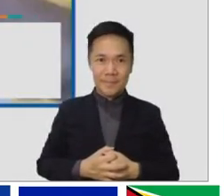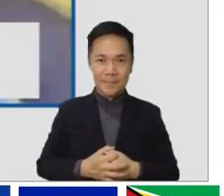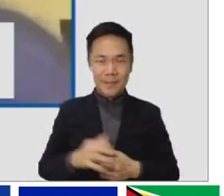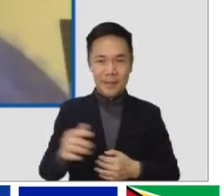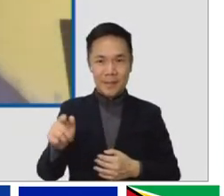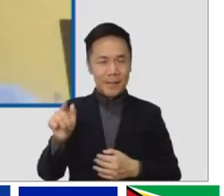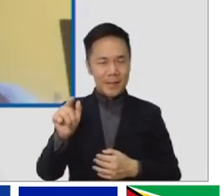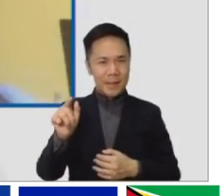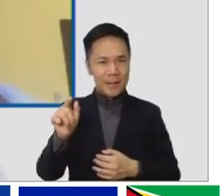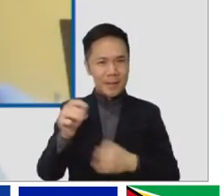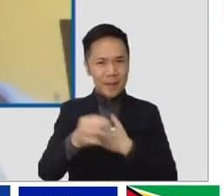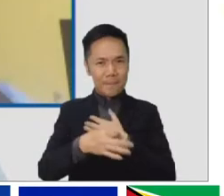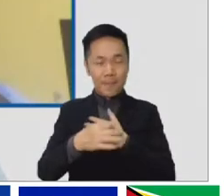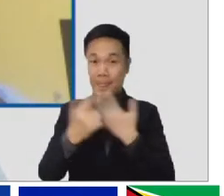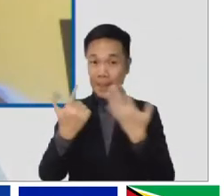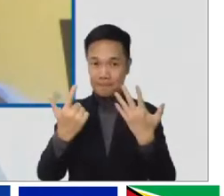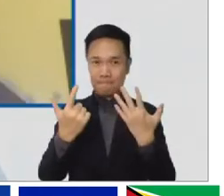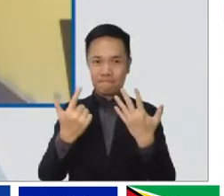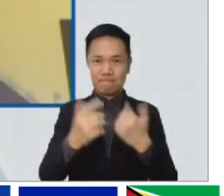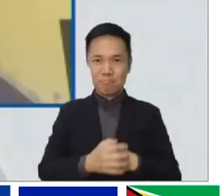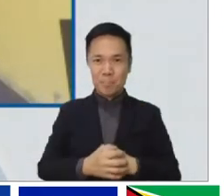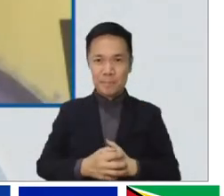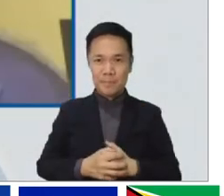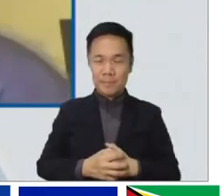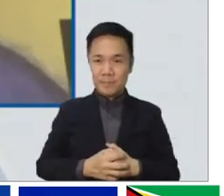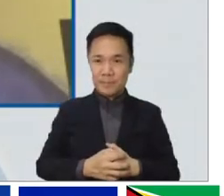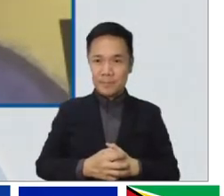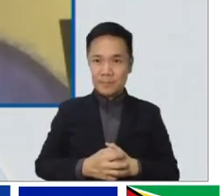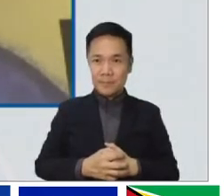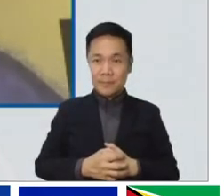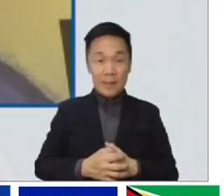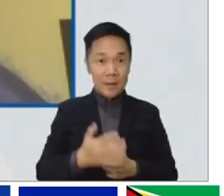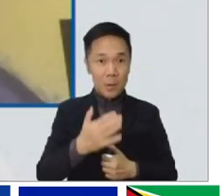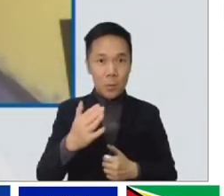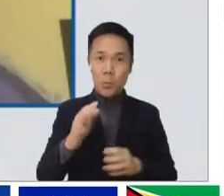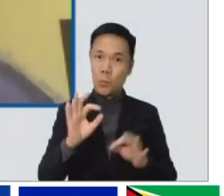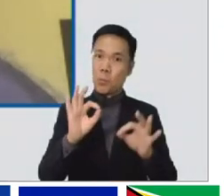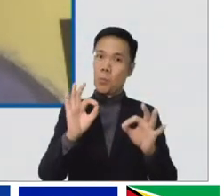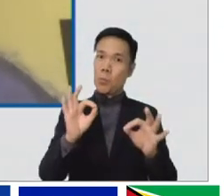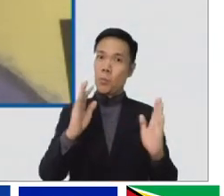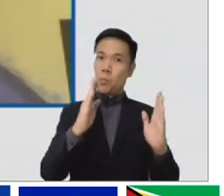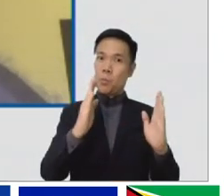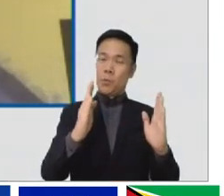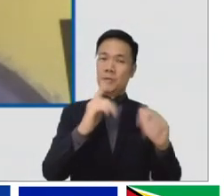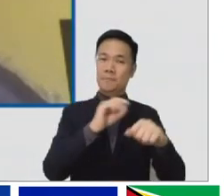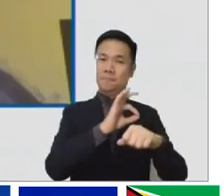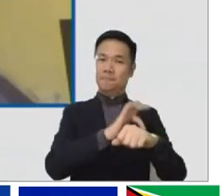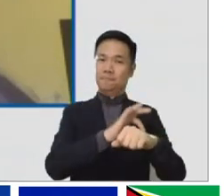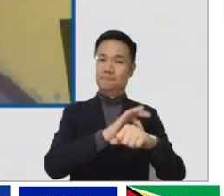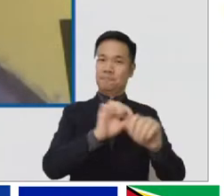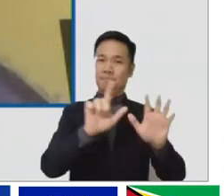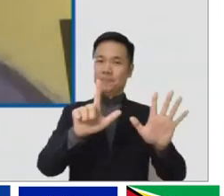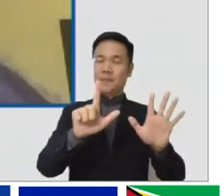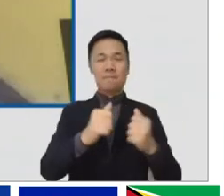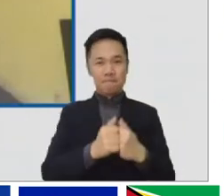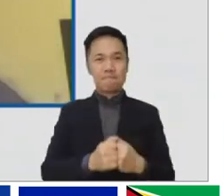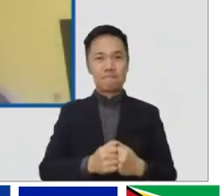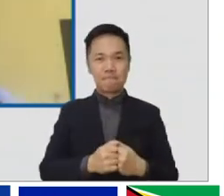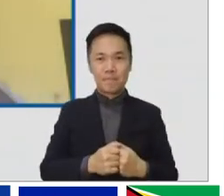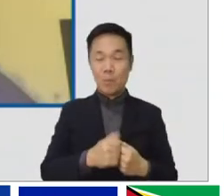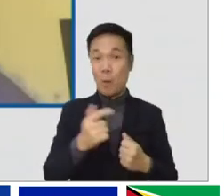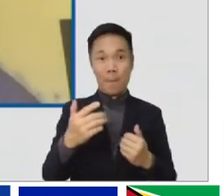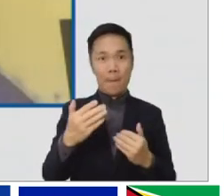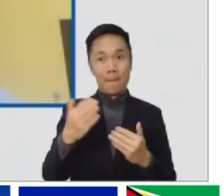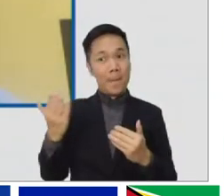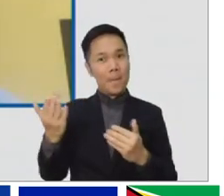which fortunately, and everybody is keeping to, which will allow us a fair amount of time for questions and answers and maybe